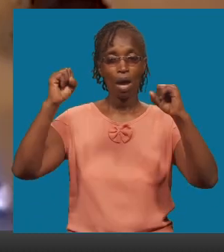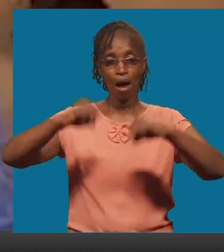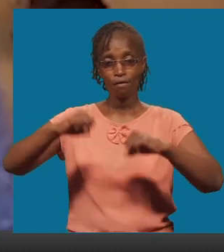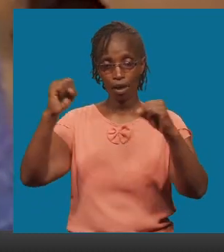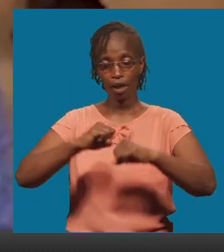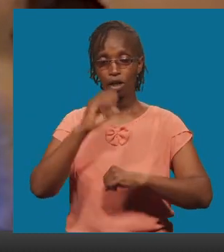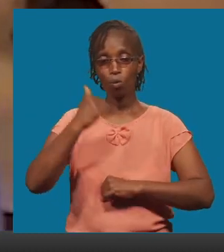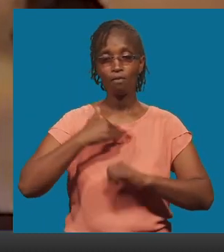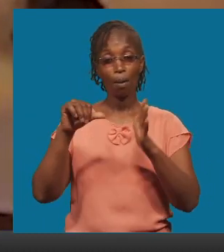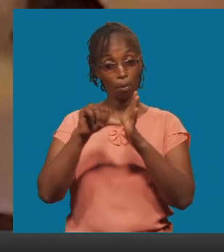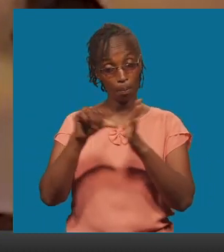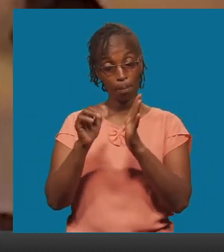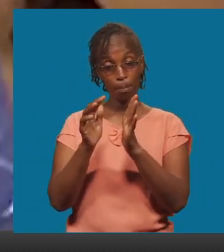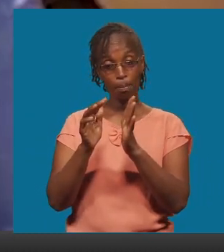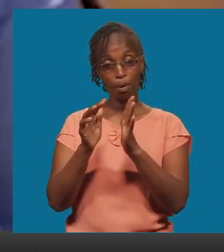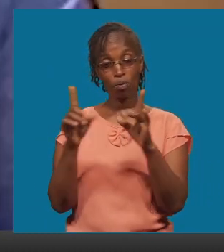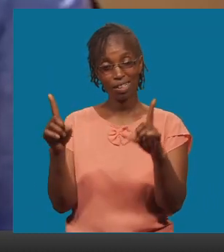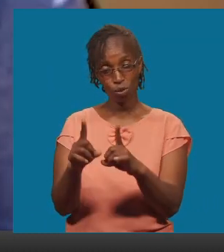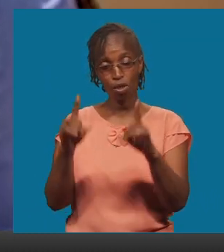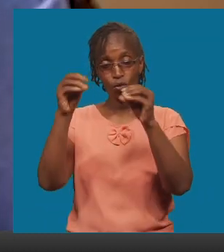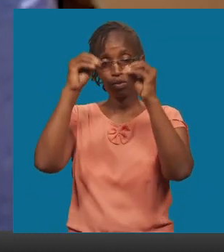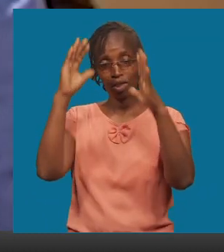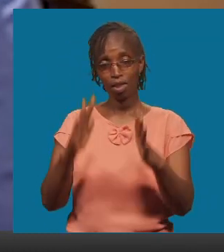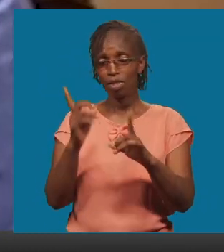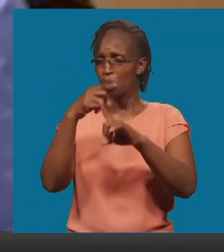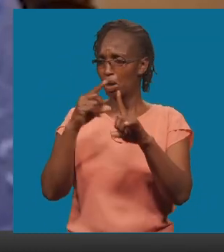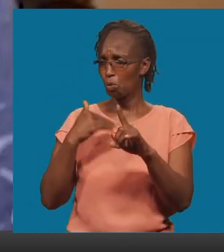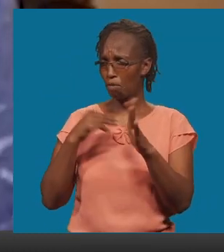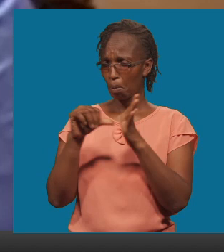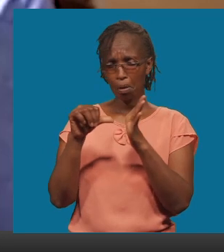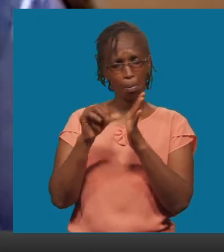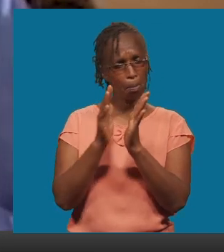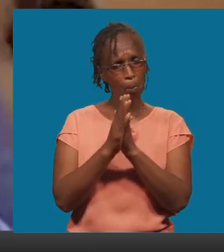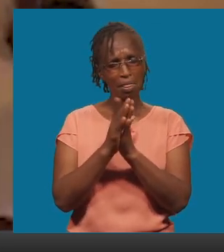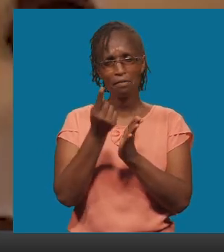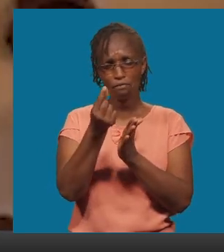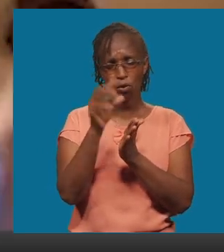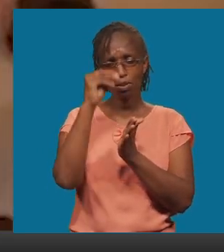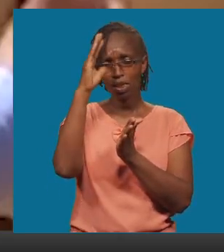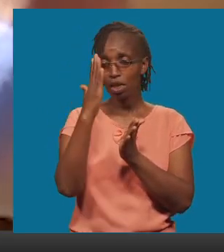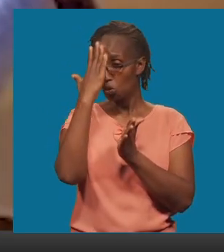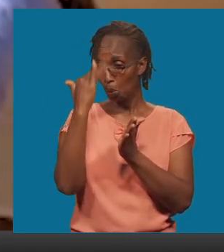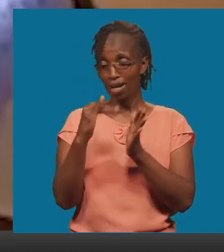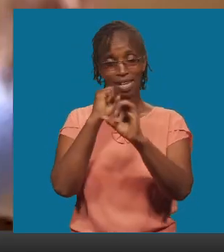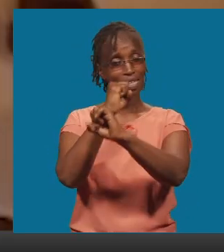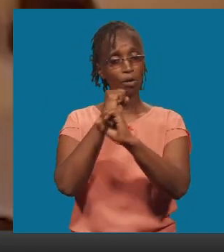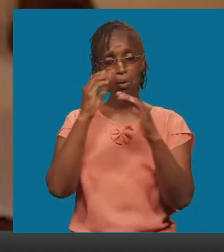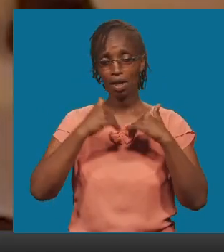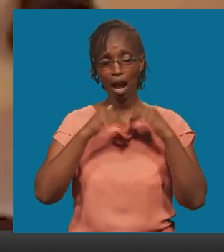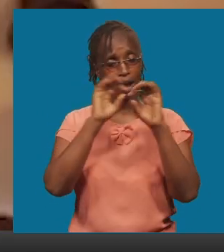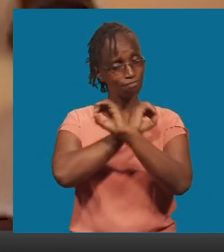Nimekubaliana na wewe tuko na shortage ya teachers. Lakini kwa nini tuko na shortage ya teachers? It is because of